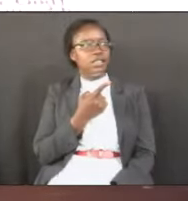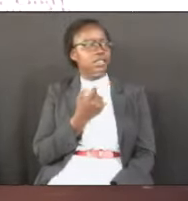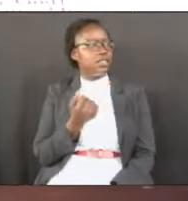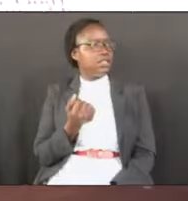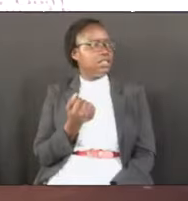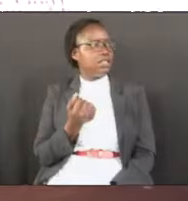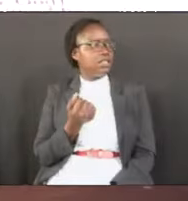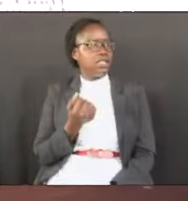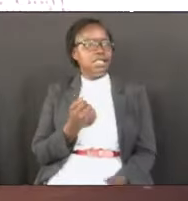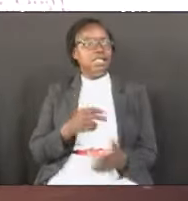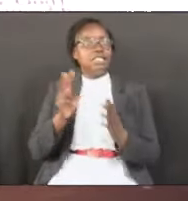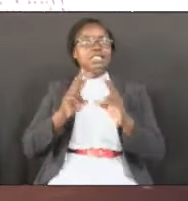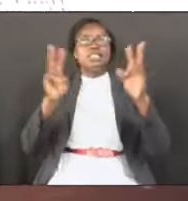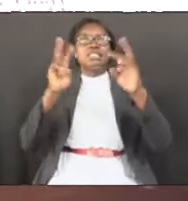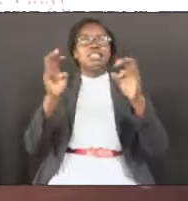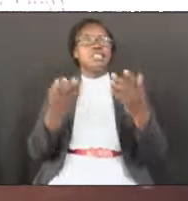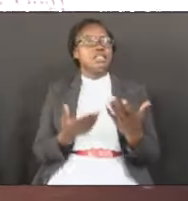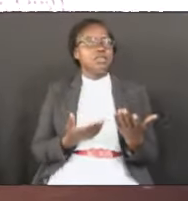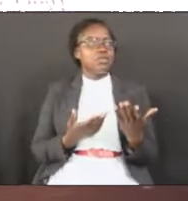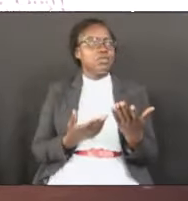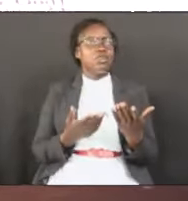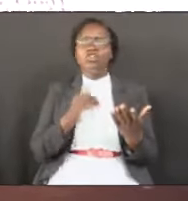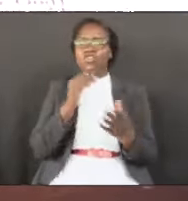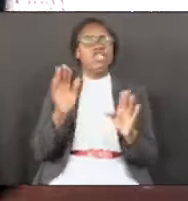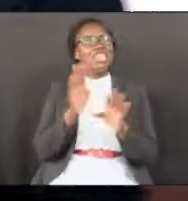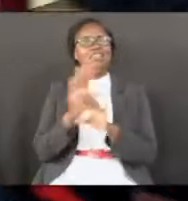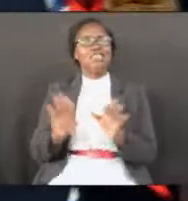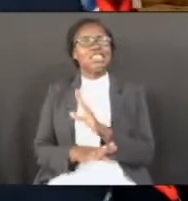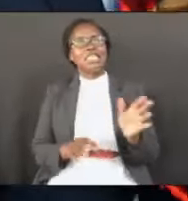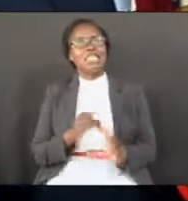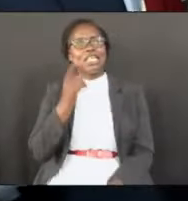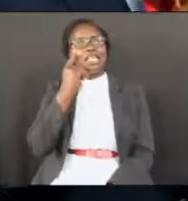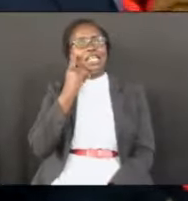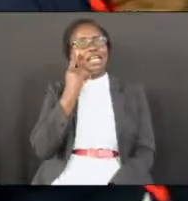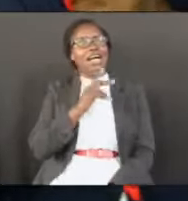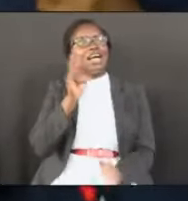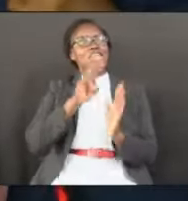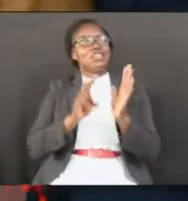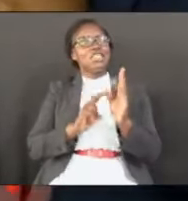We are reading the theme, not everything in the banner.